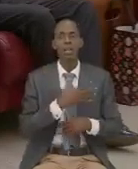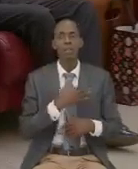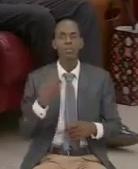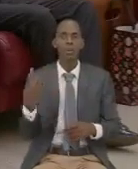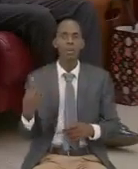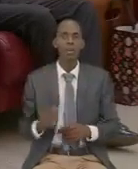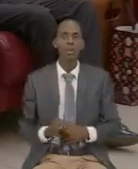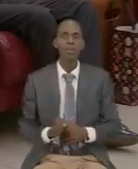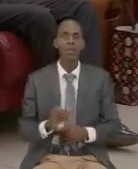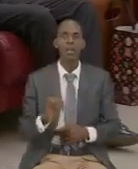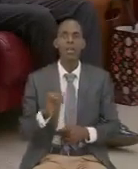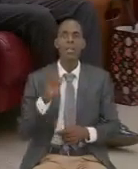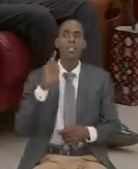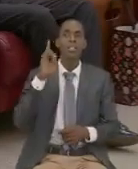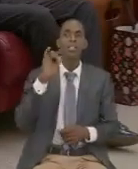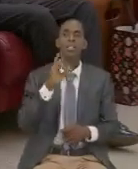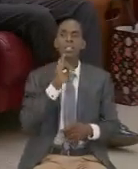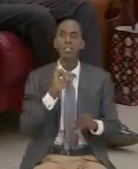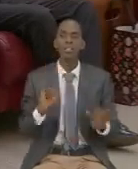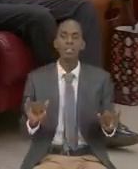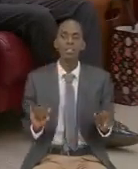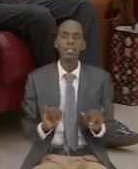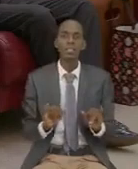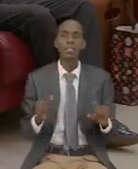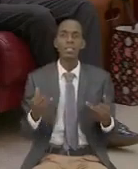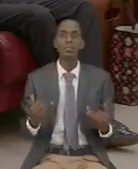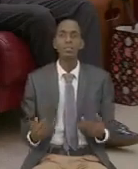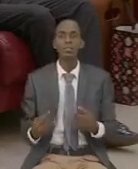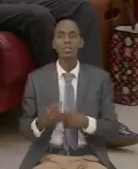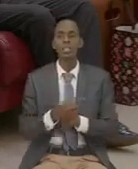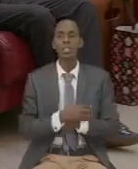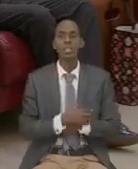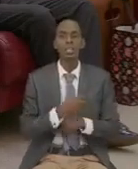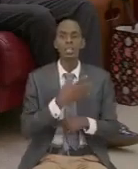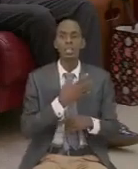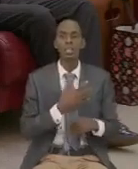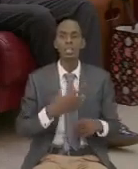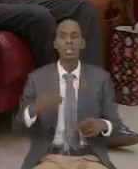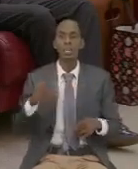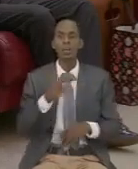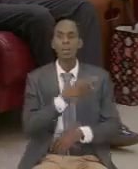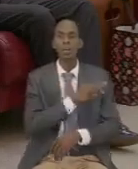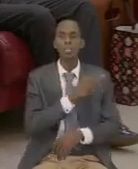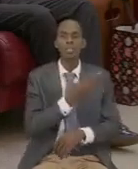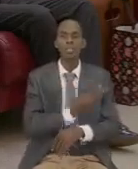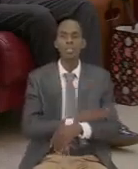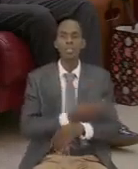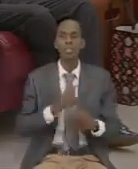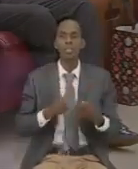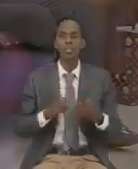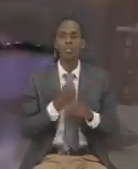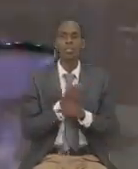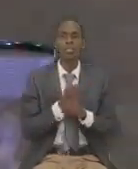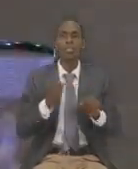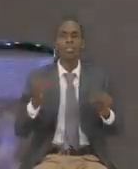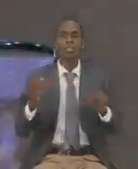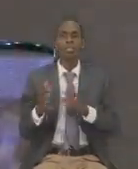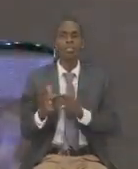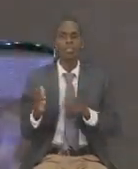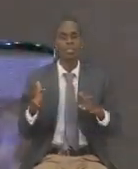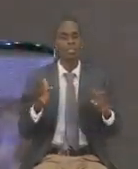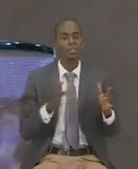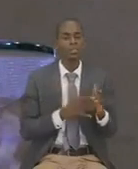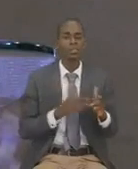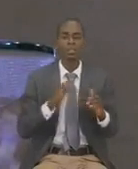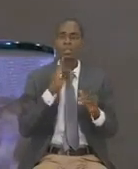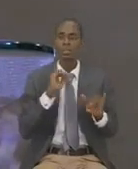Today and forever is the same today, a mighty to save. My